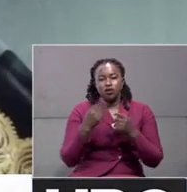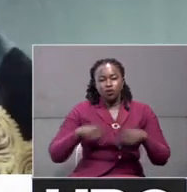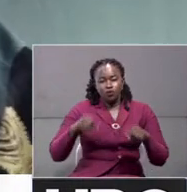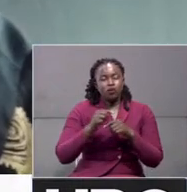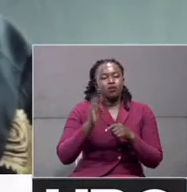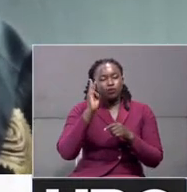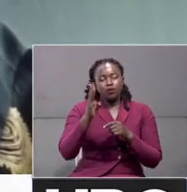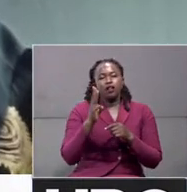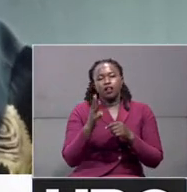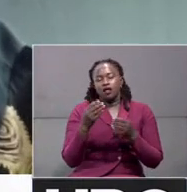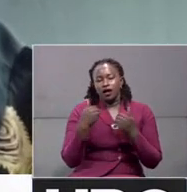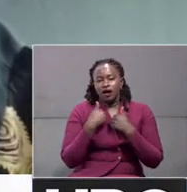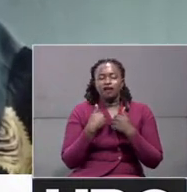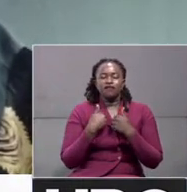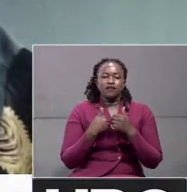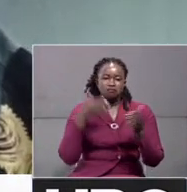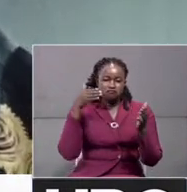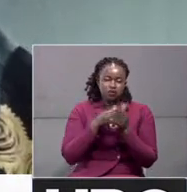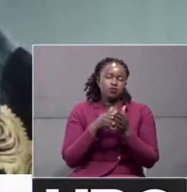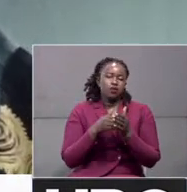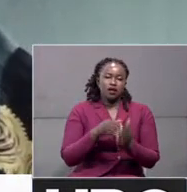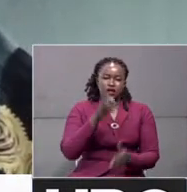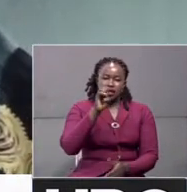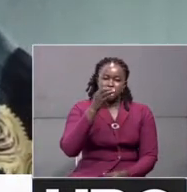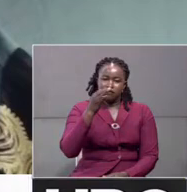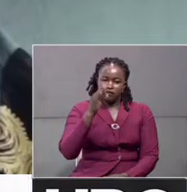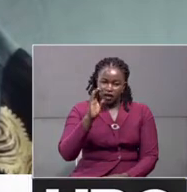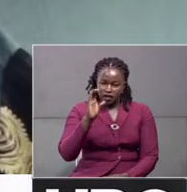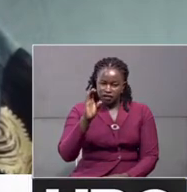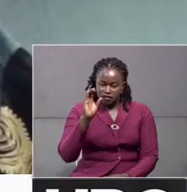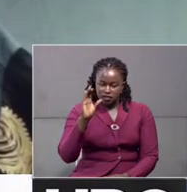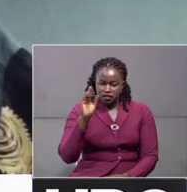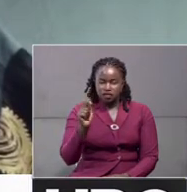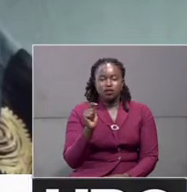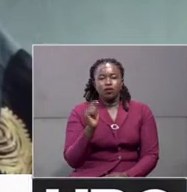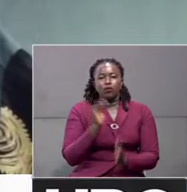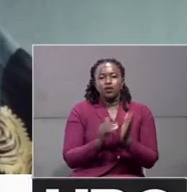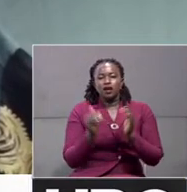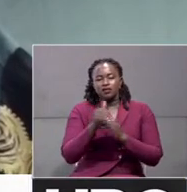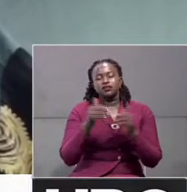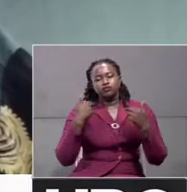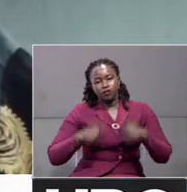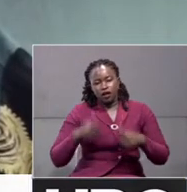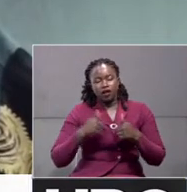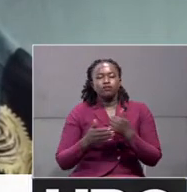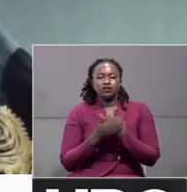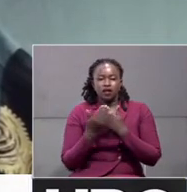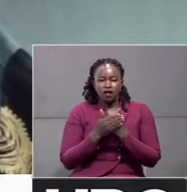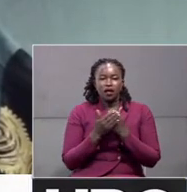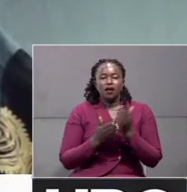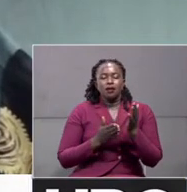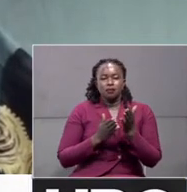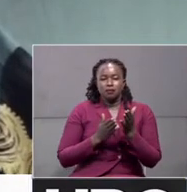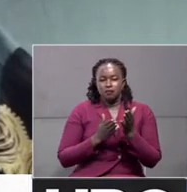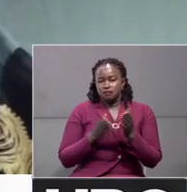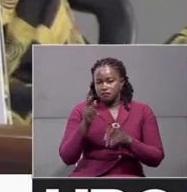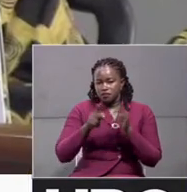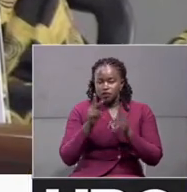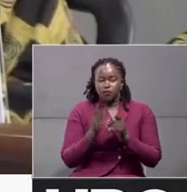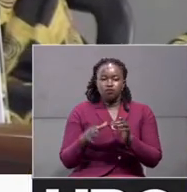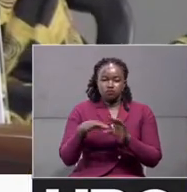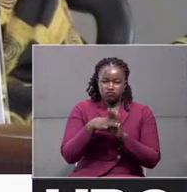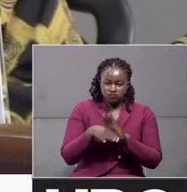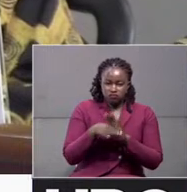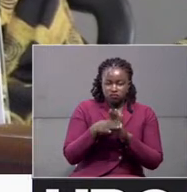chilling deterrent effect on access to health care by homosexual patients.